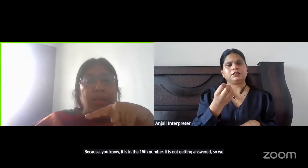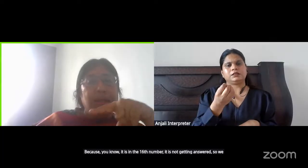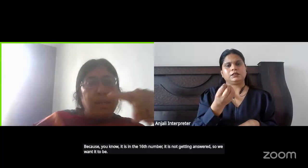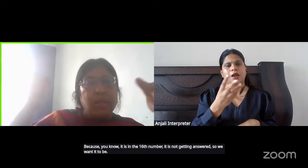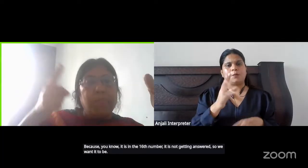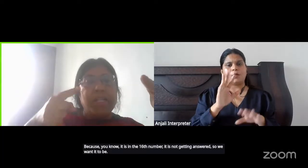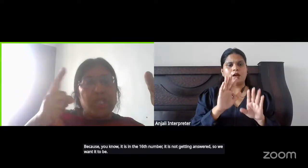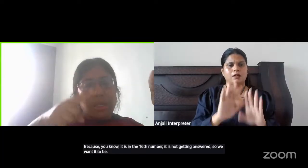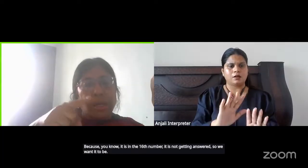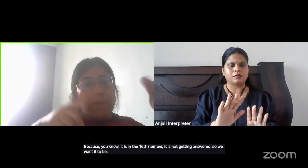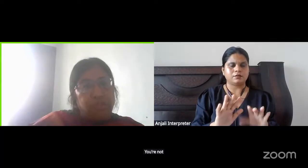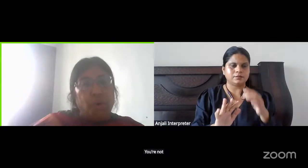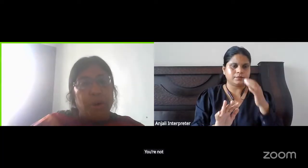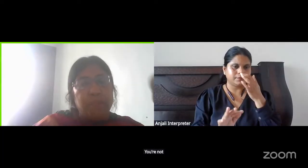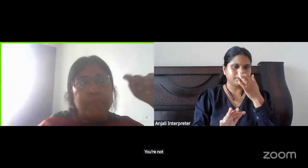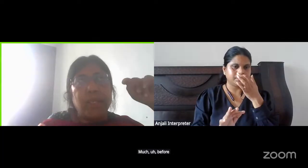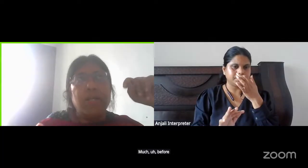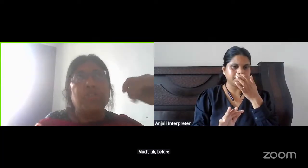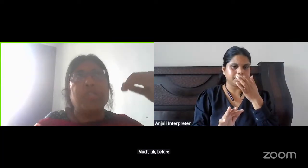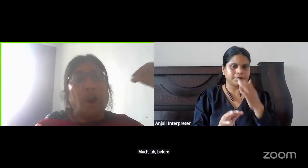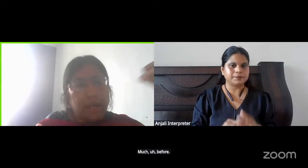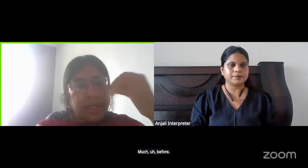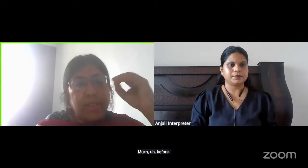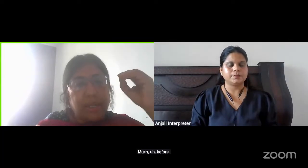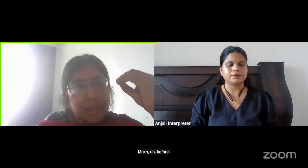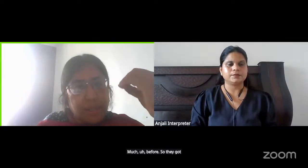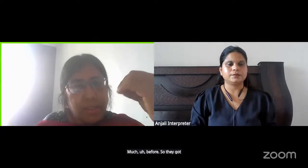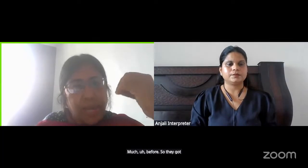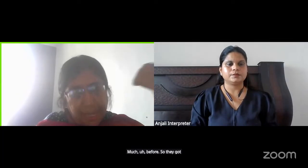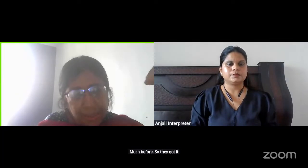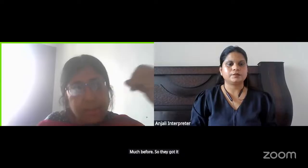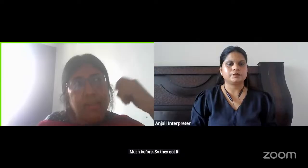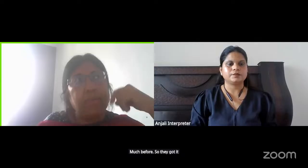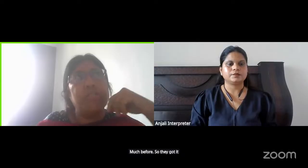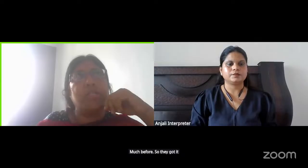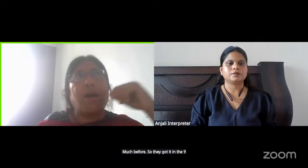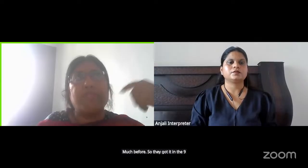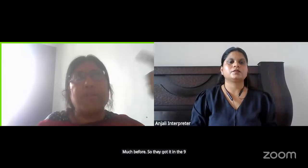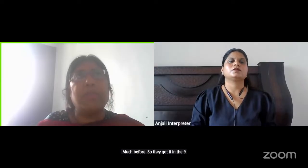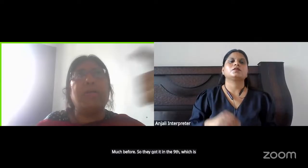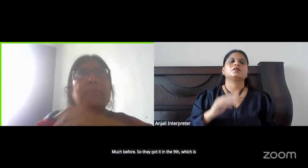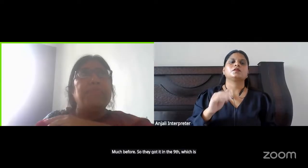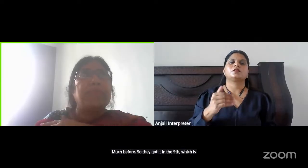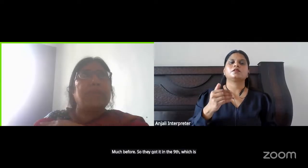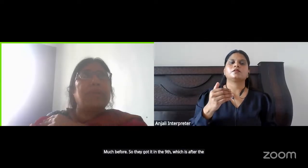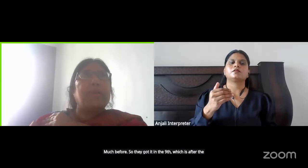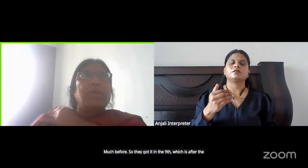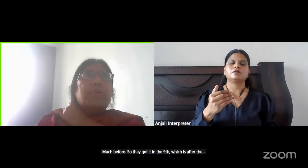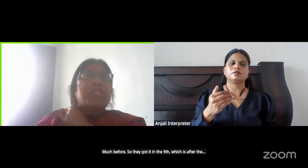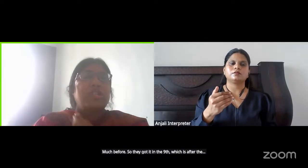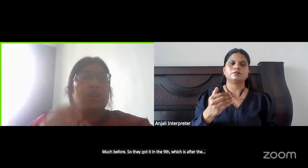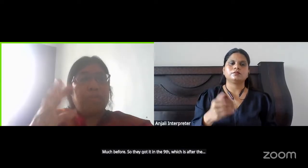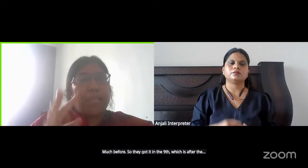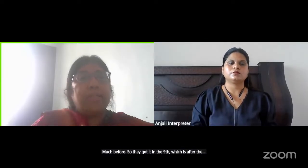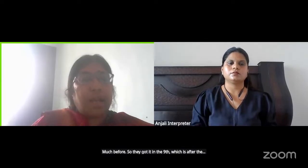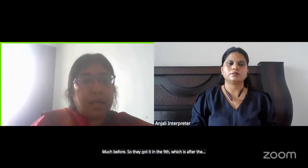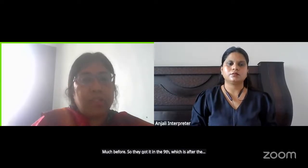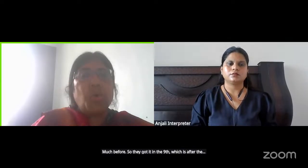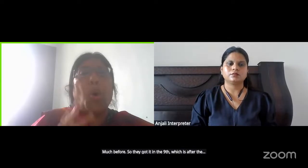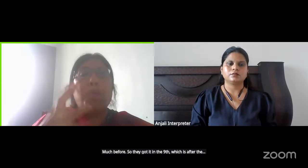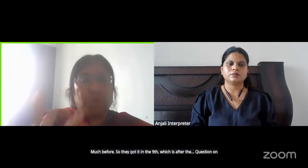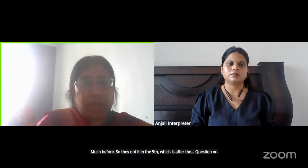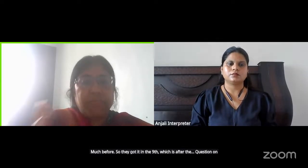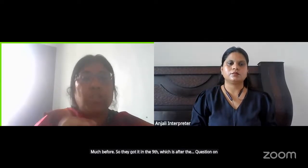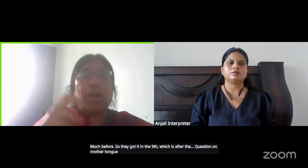be much before. So they got it in the 9th, which is after the question on mother tongue.